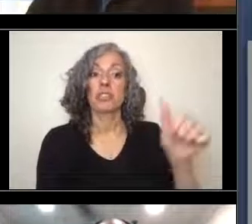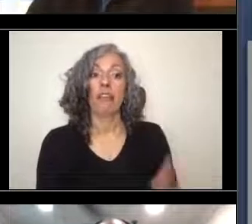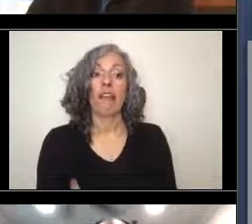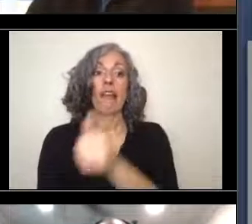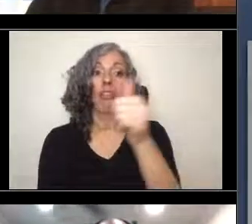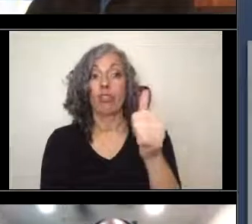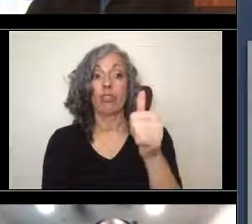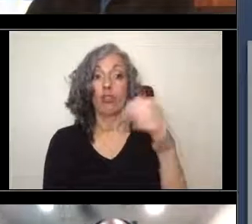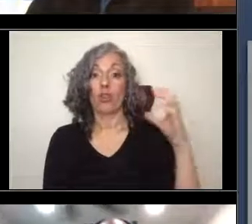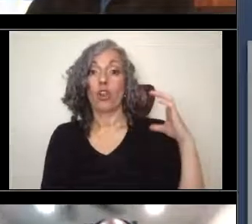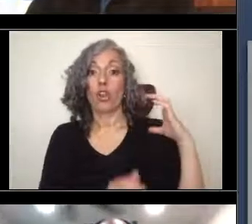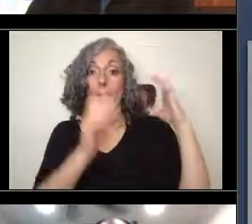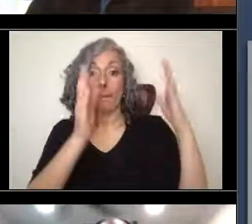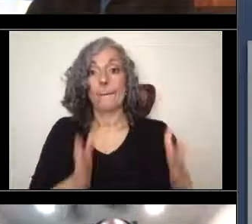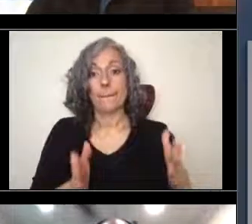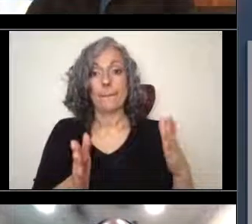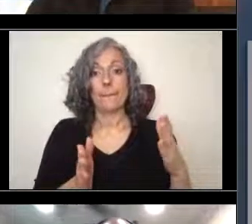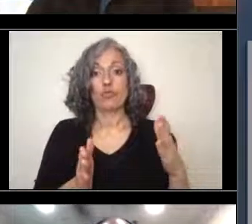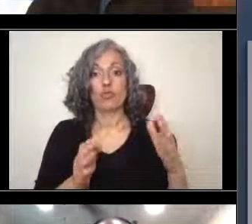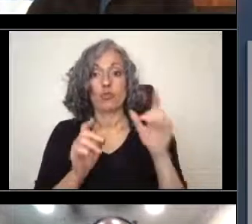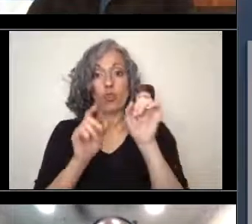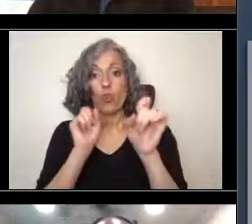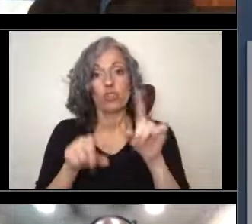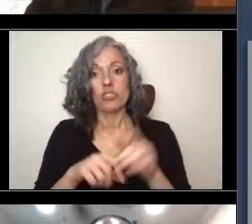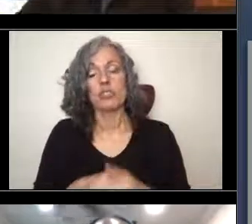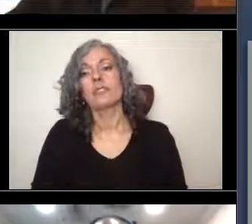questions? Yes, Commissioner Falcone.